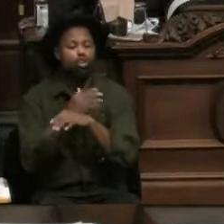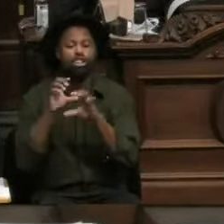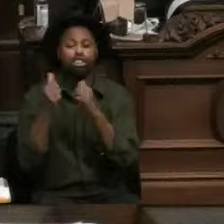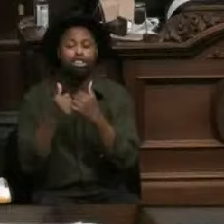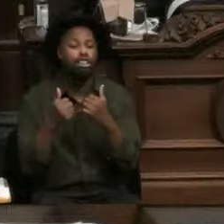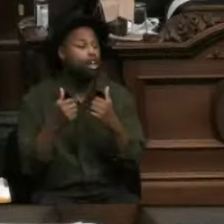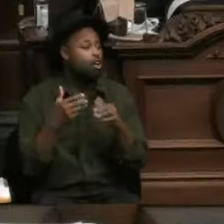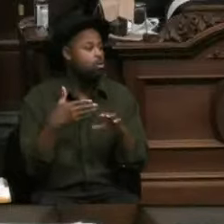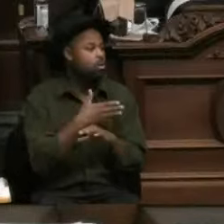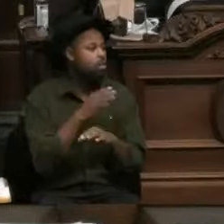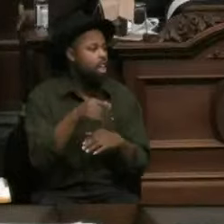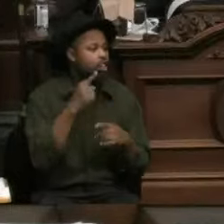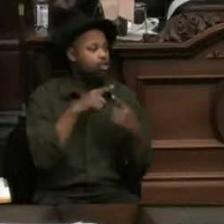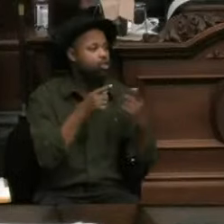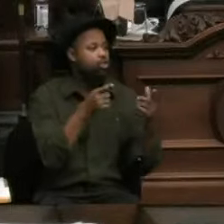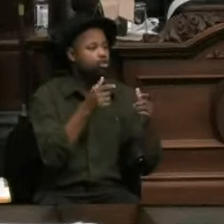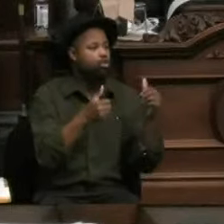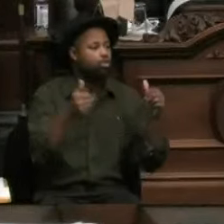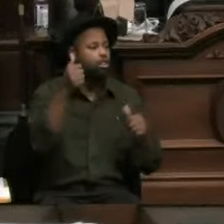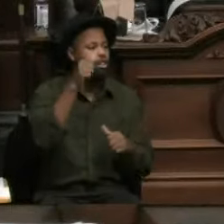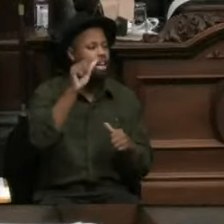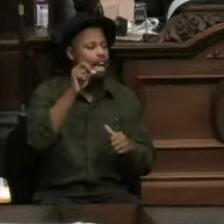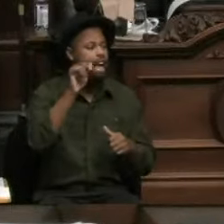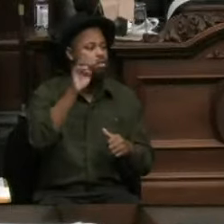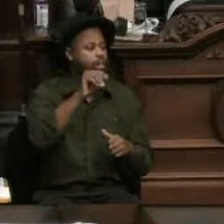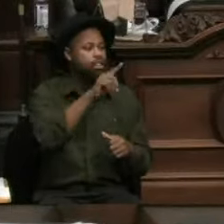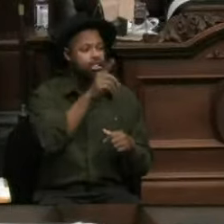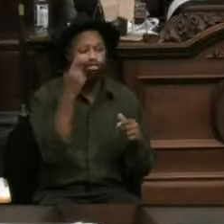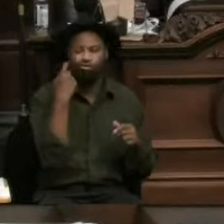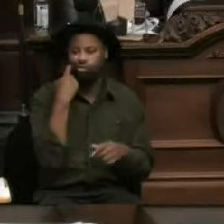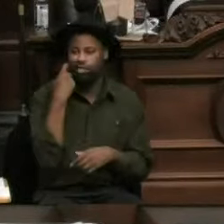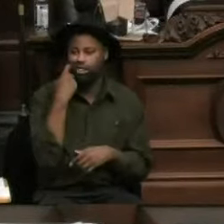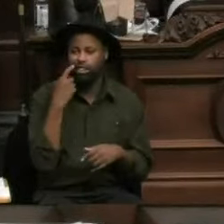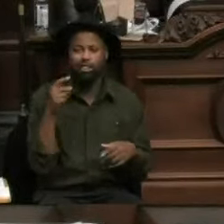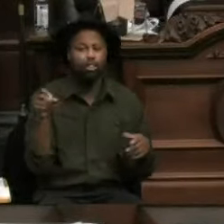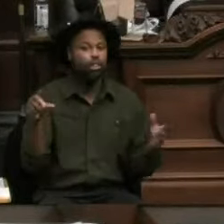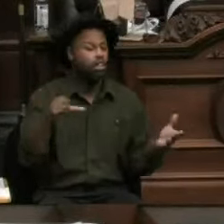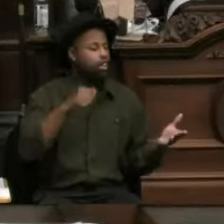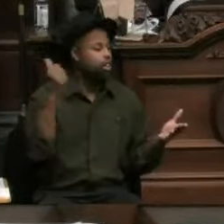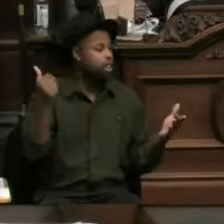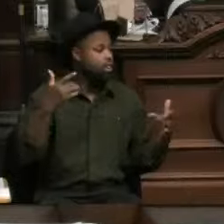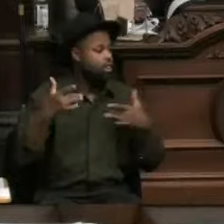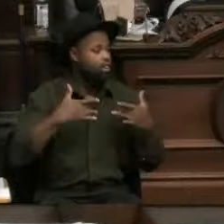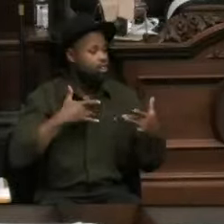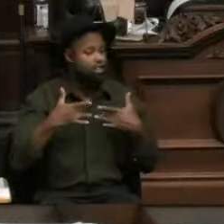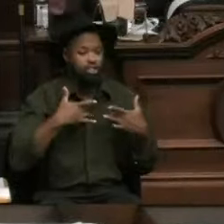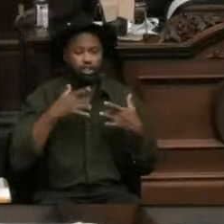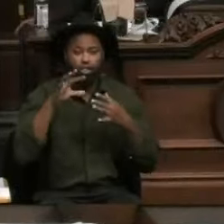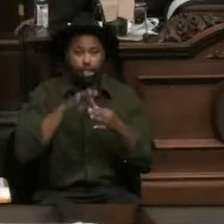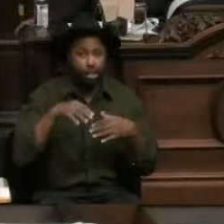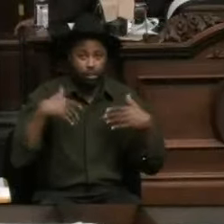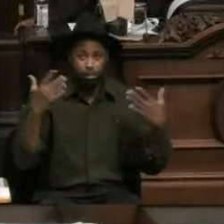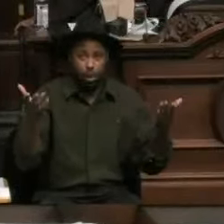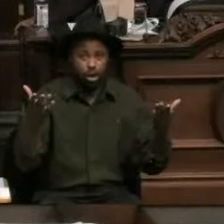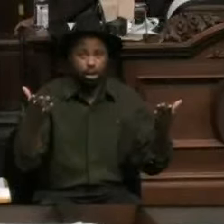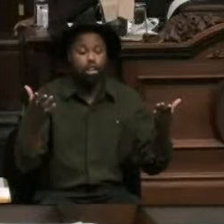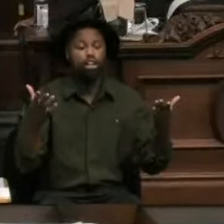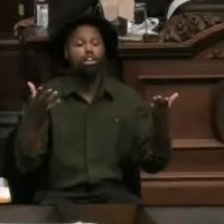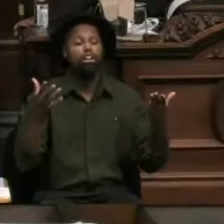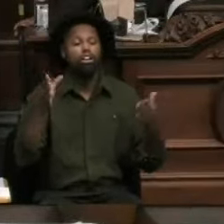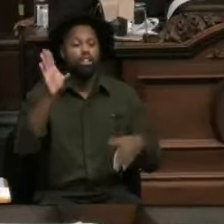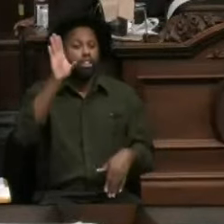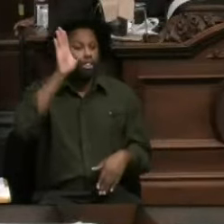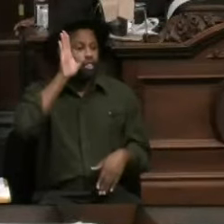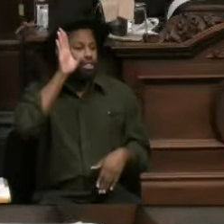the administration, just recently there was another concern related to the